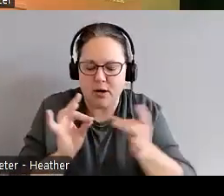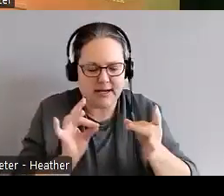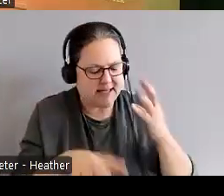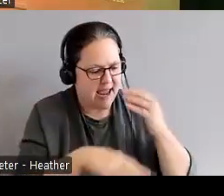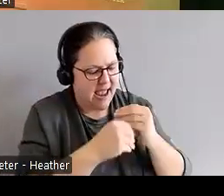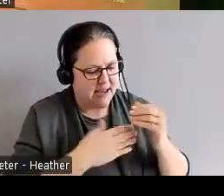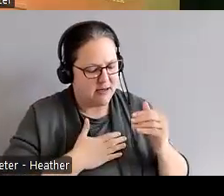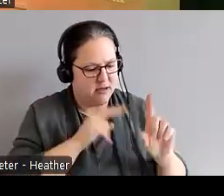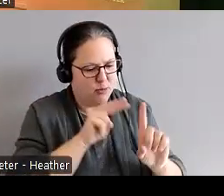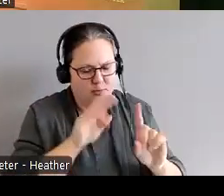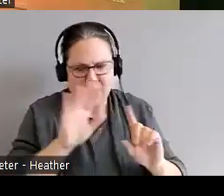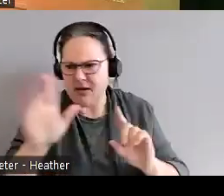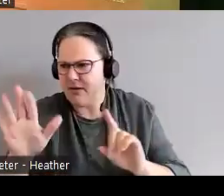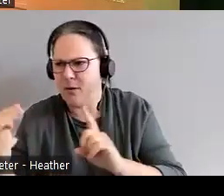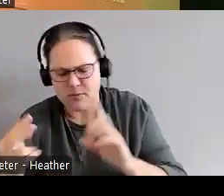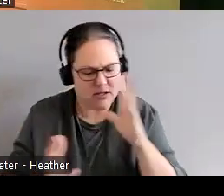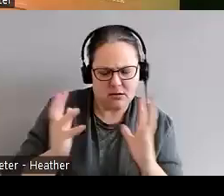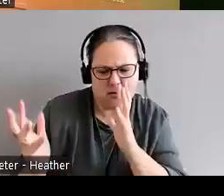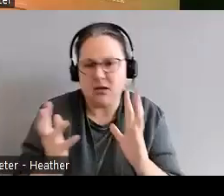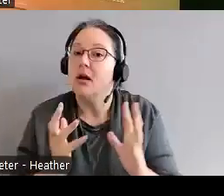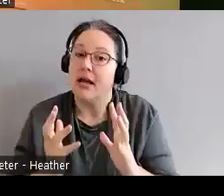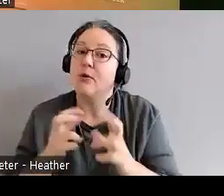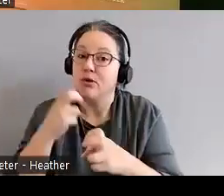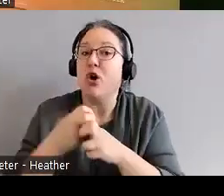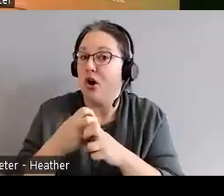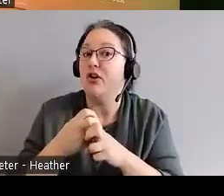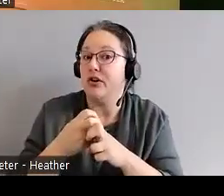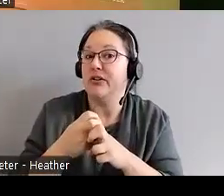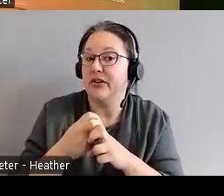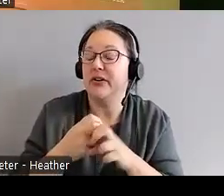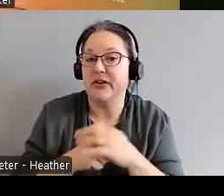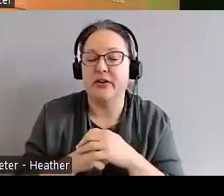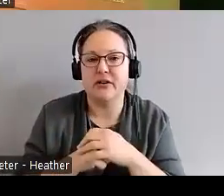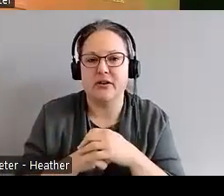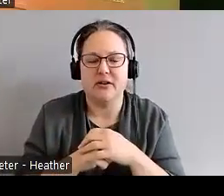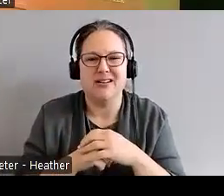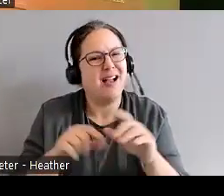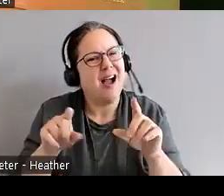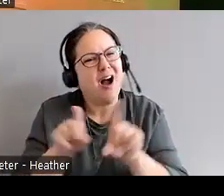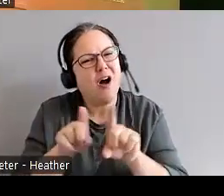this cohort was really, really difficult. And the other reason as to